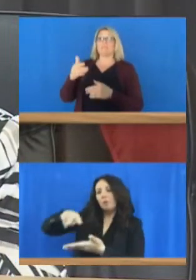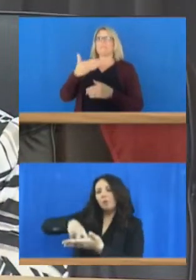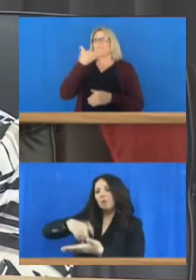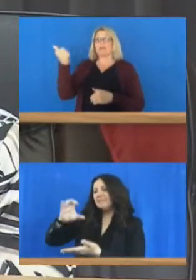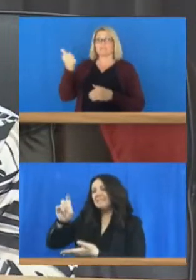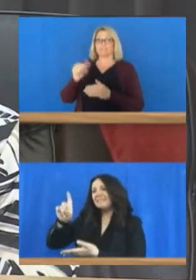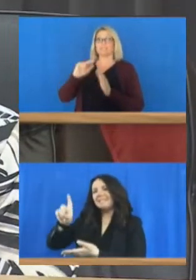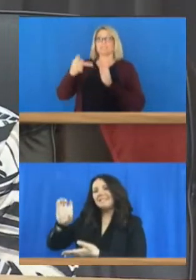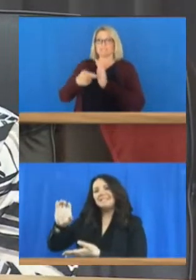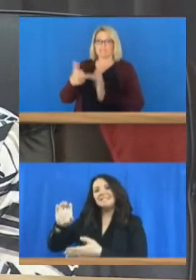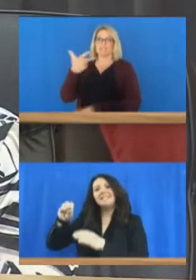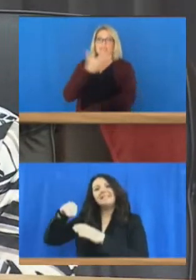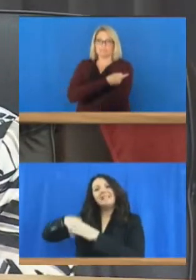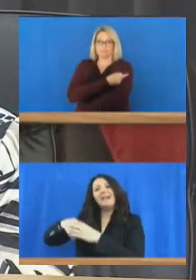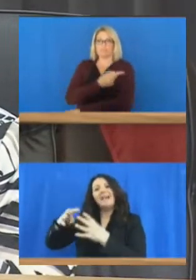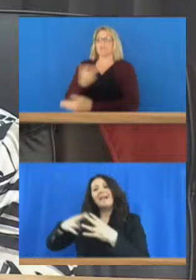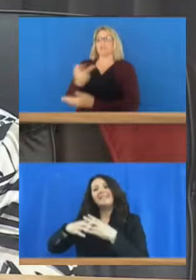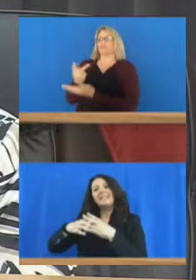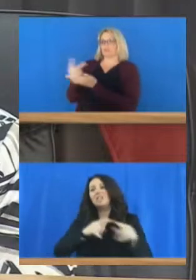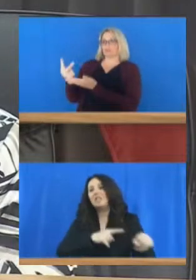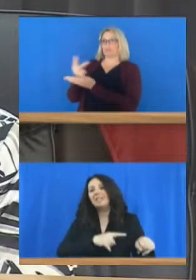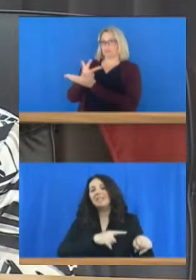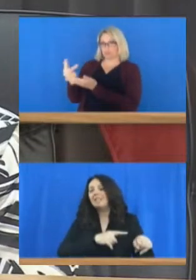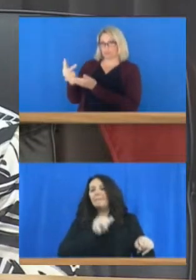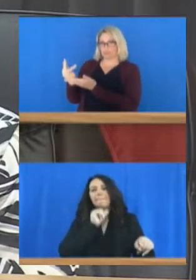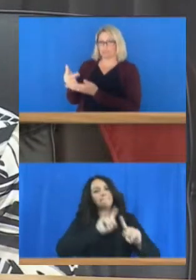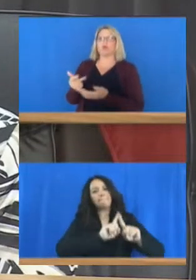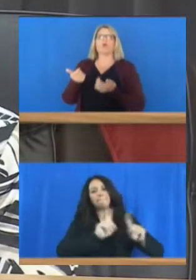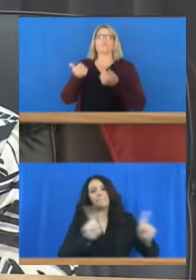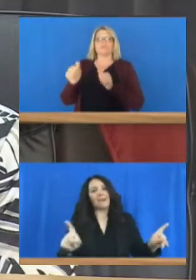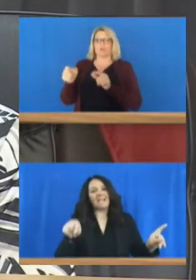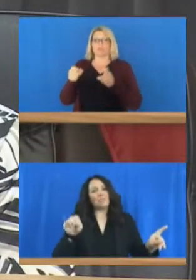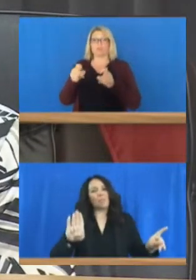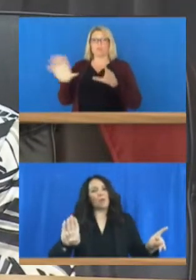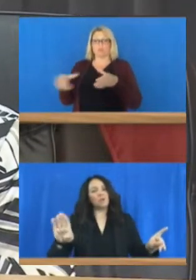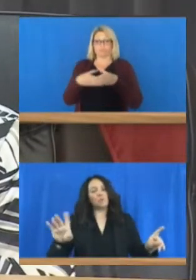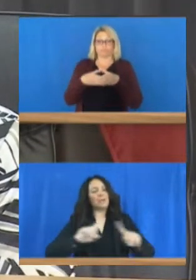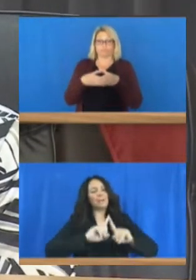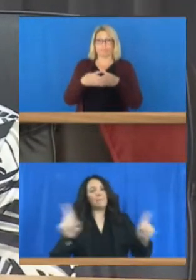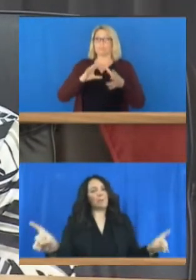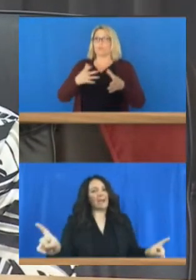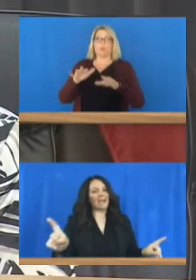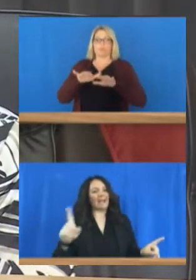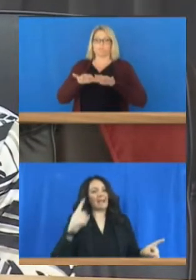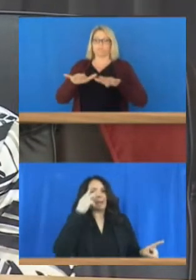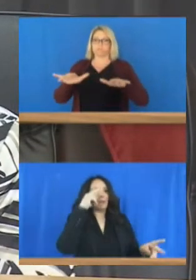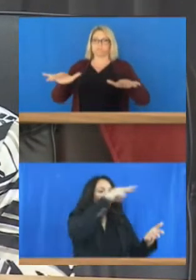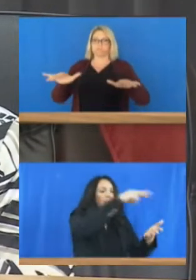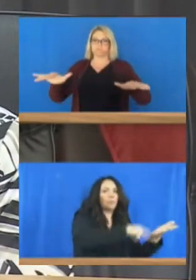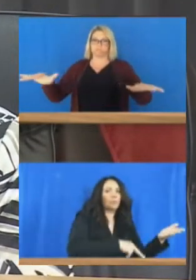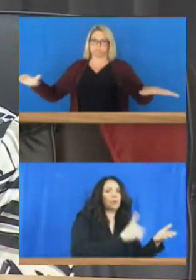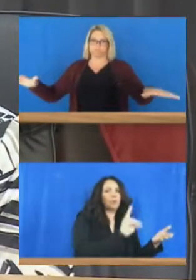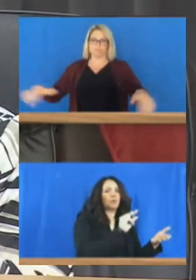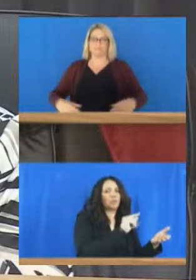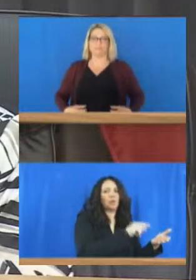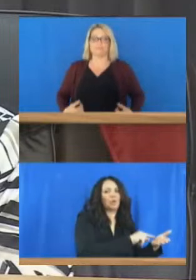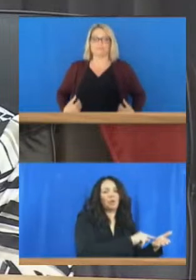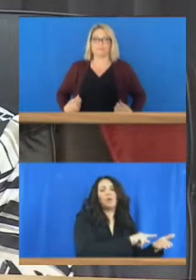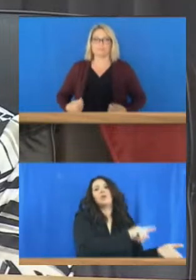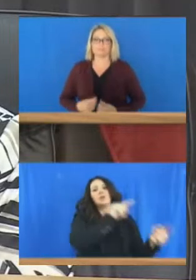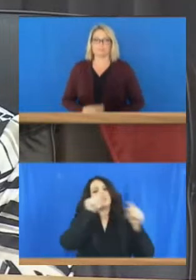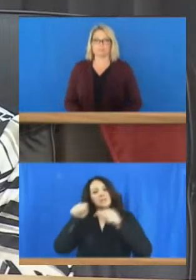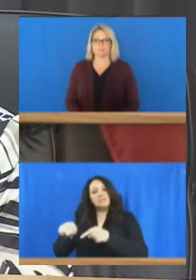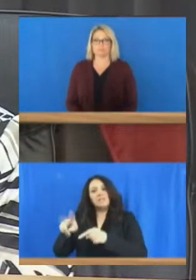hands regularly and thoroughly, and be watchful for symptoms of COVID-19. I have been taking call recently,